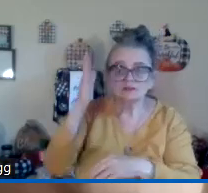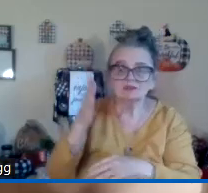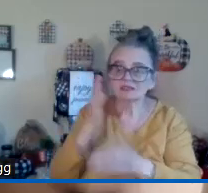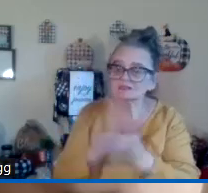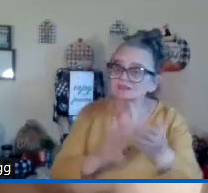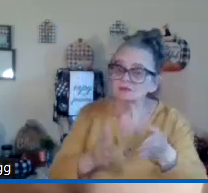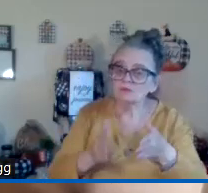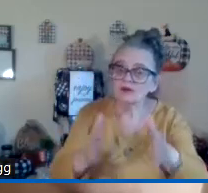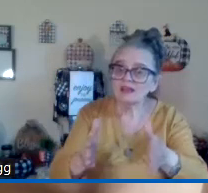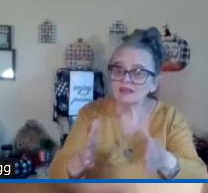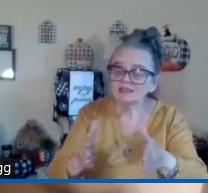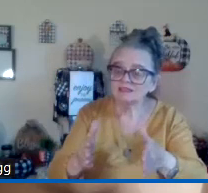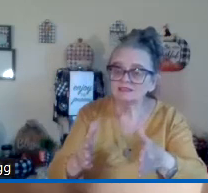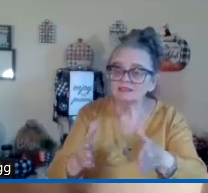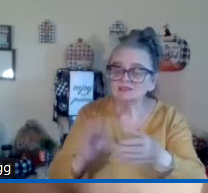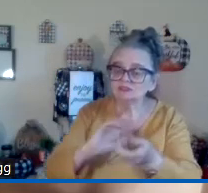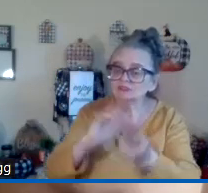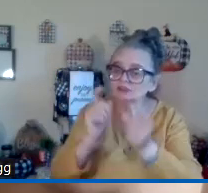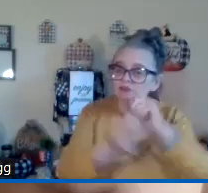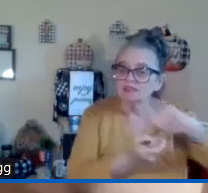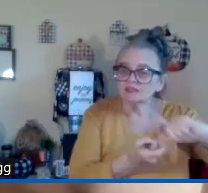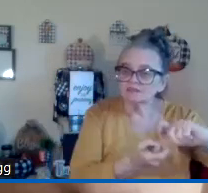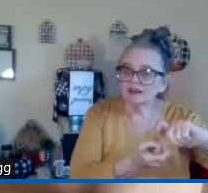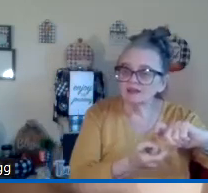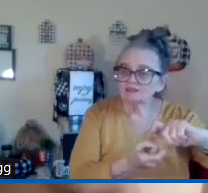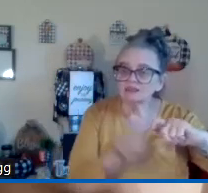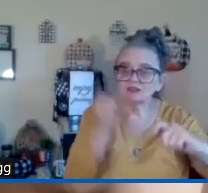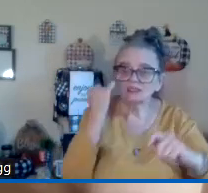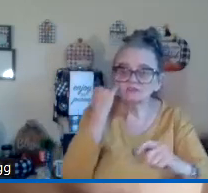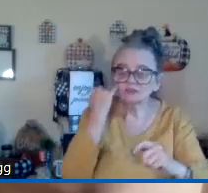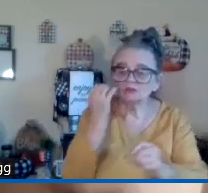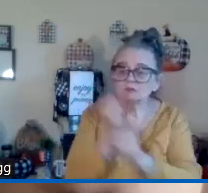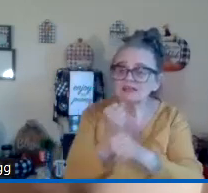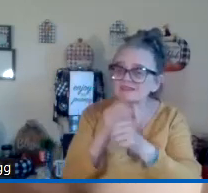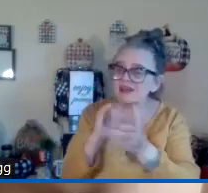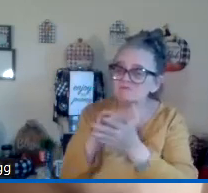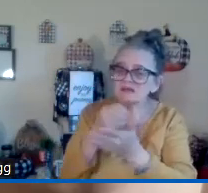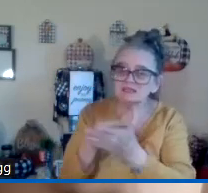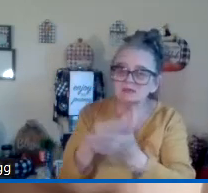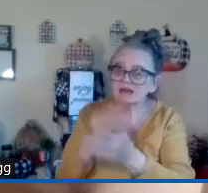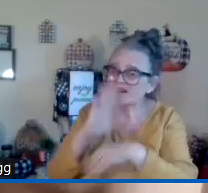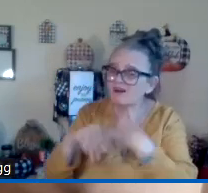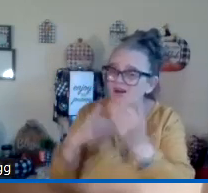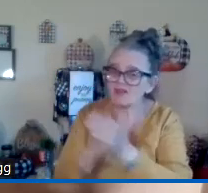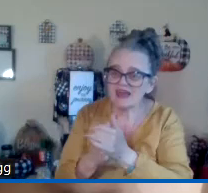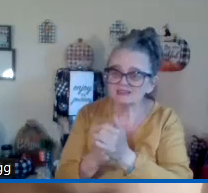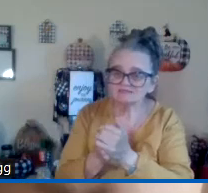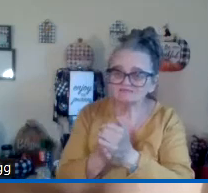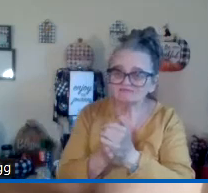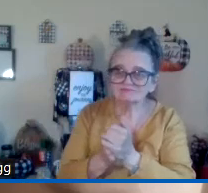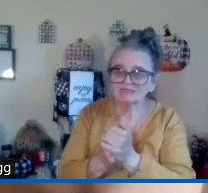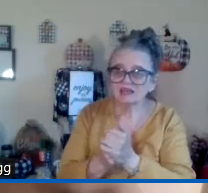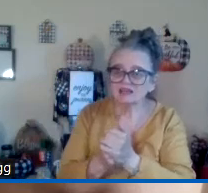God will in some way turn that around. So if you make that money by all